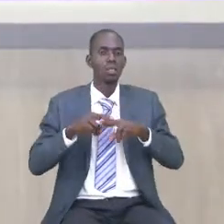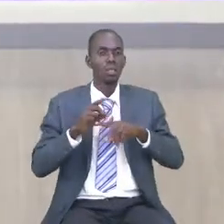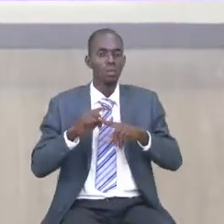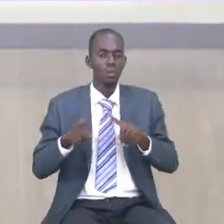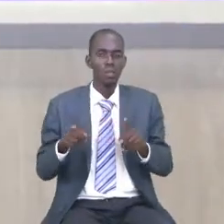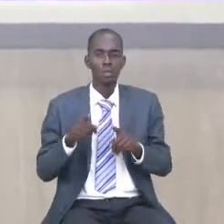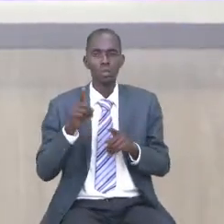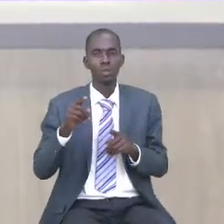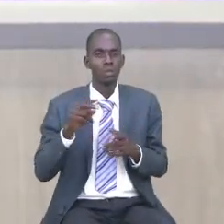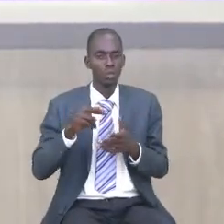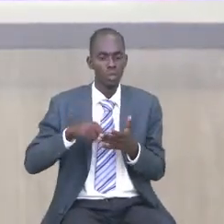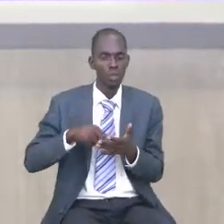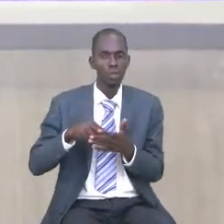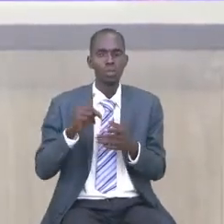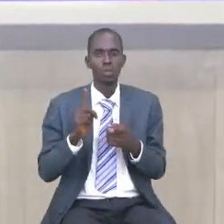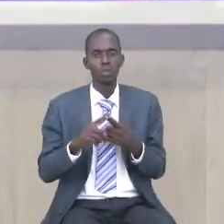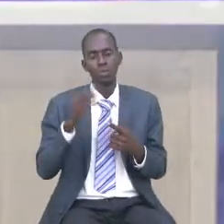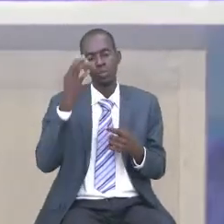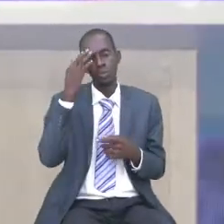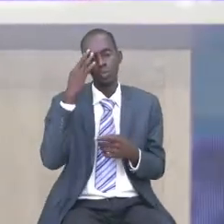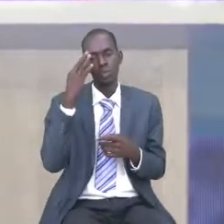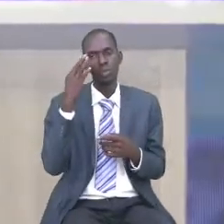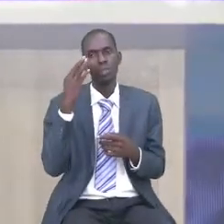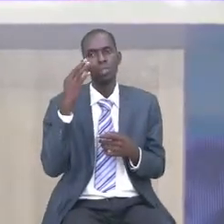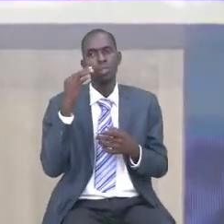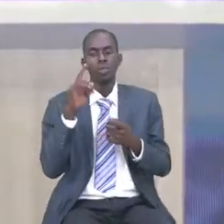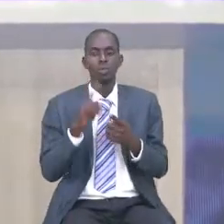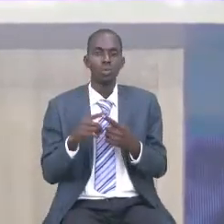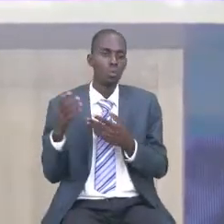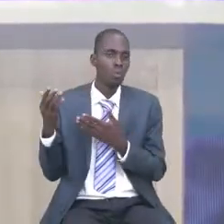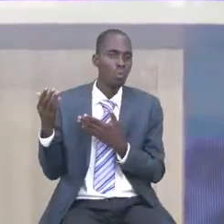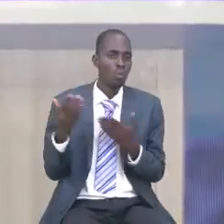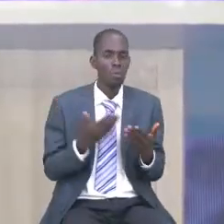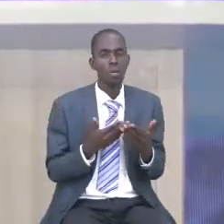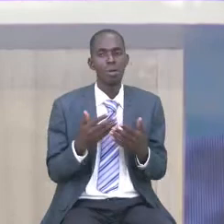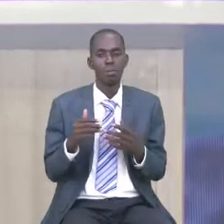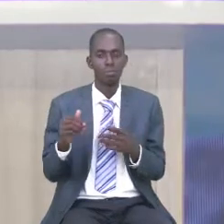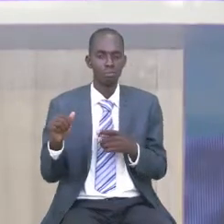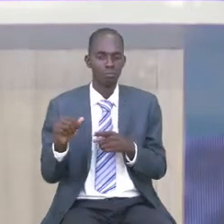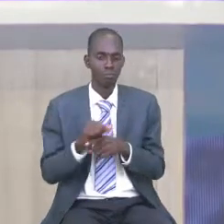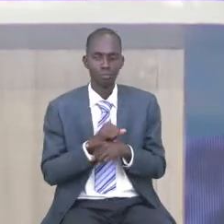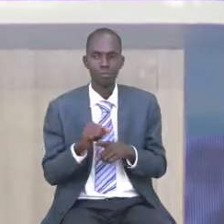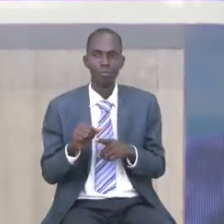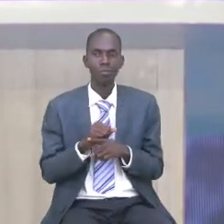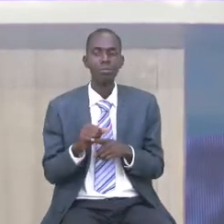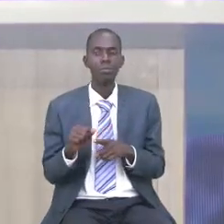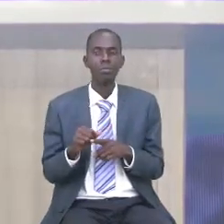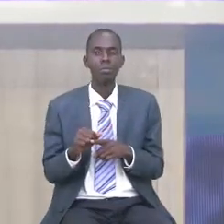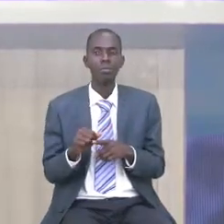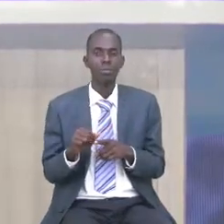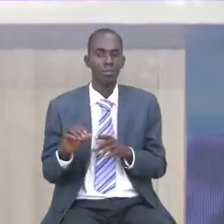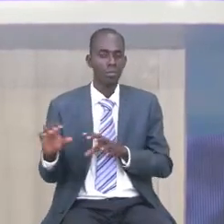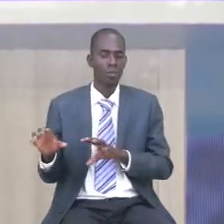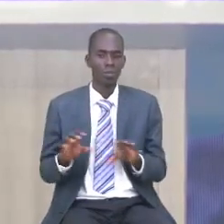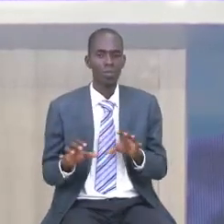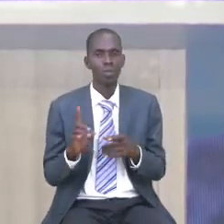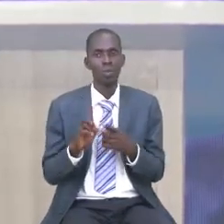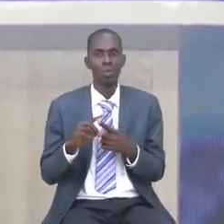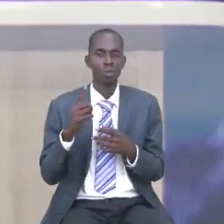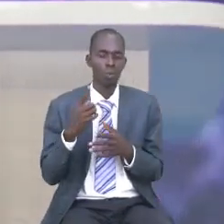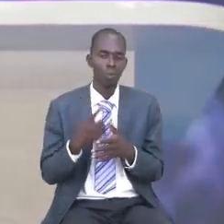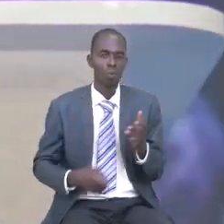realize everything I've read, to bring practical performance to what